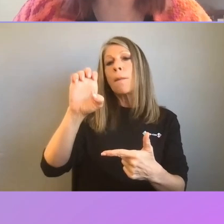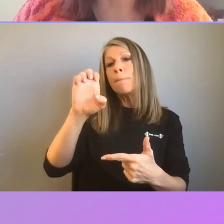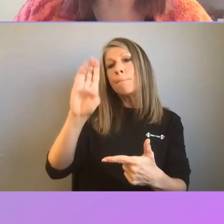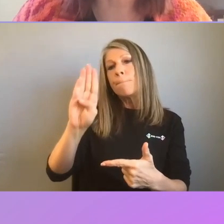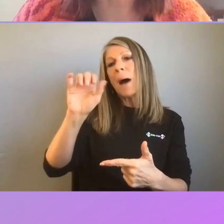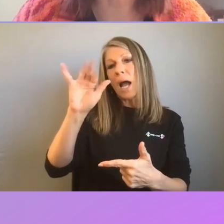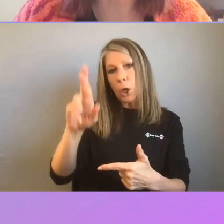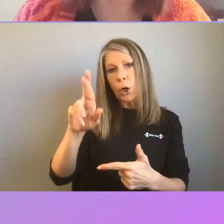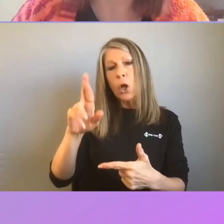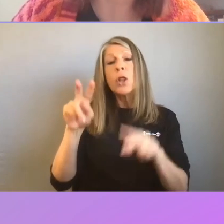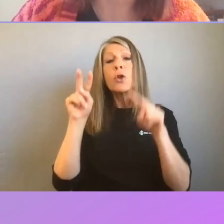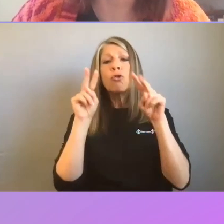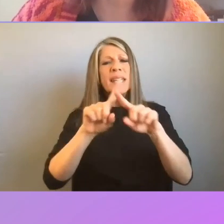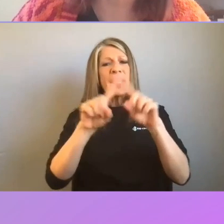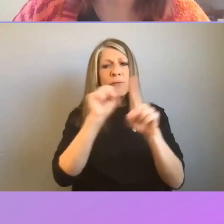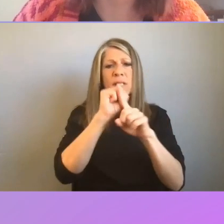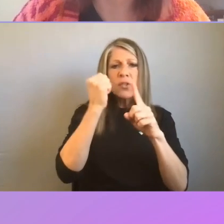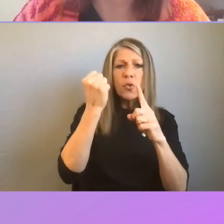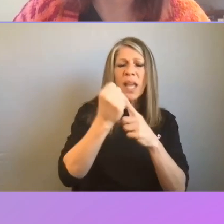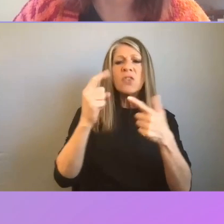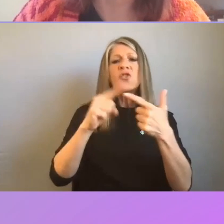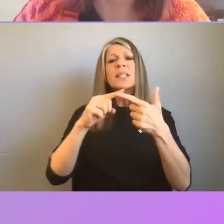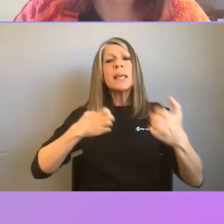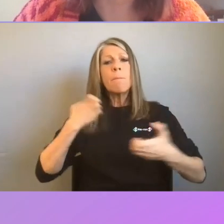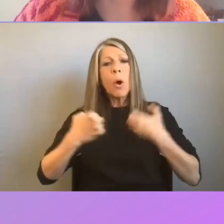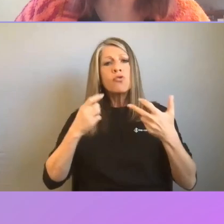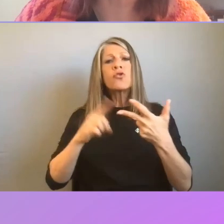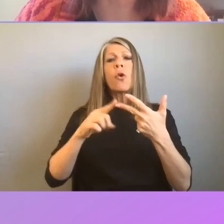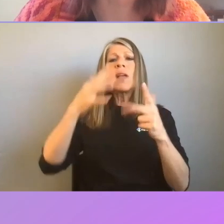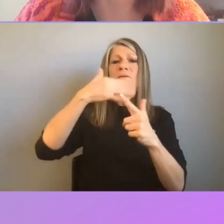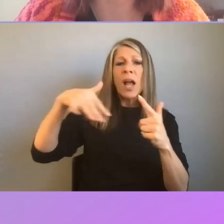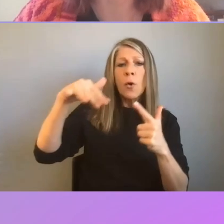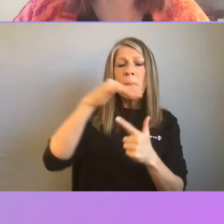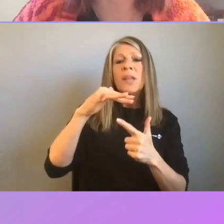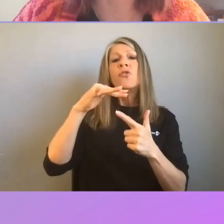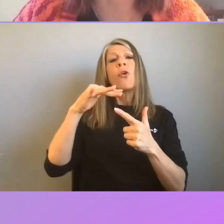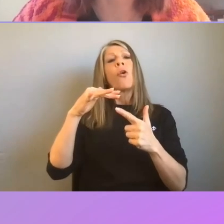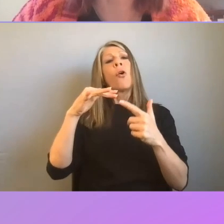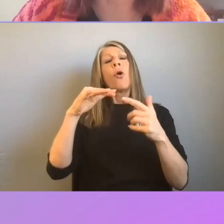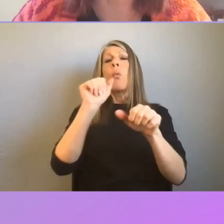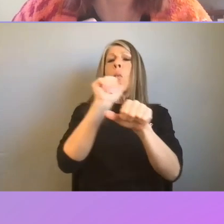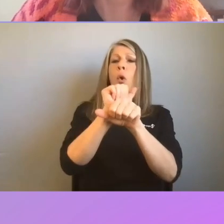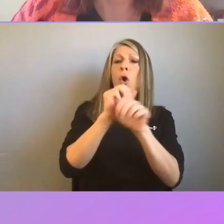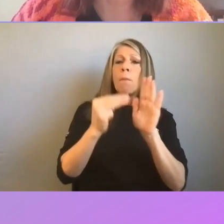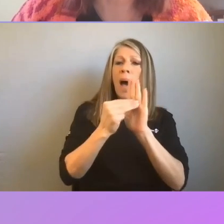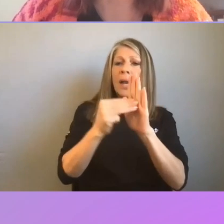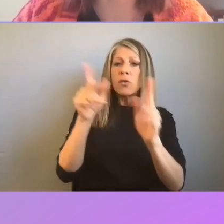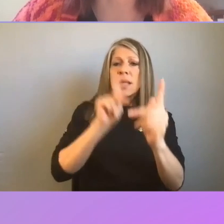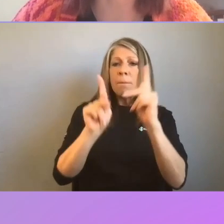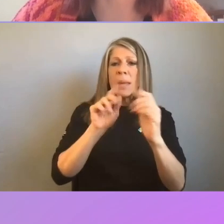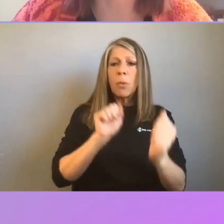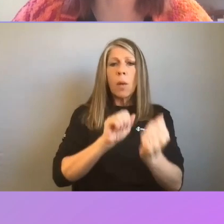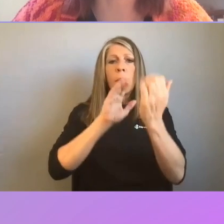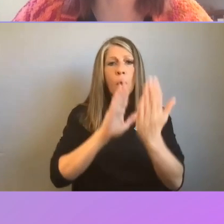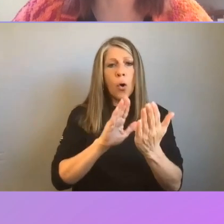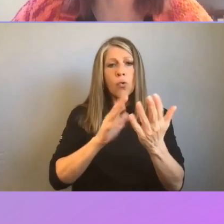at situational conditions, emotional and environmental conditions, different work models that people approach interacting